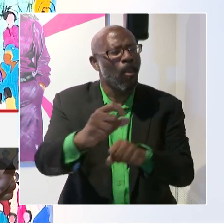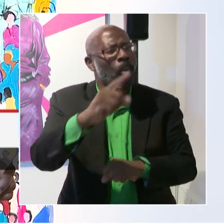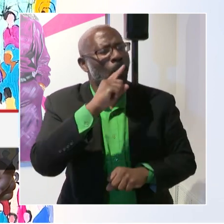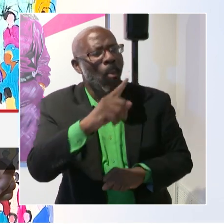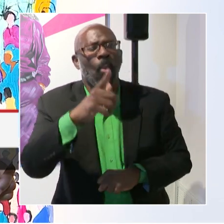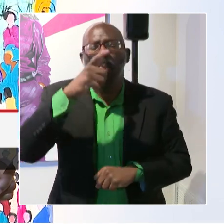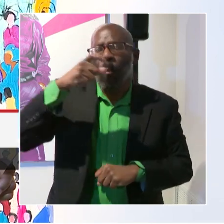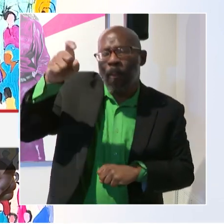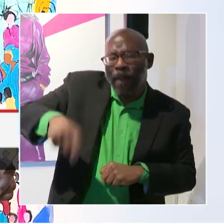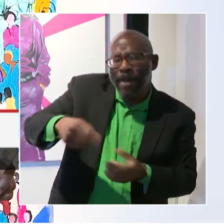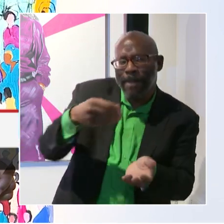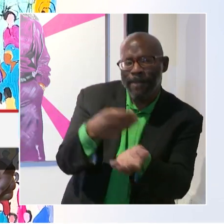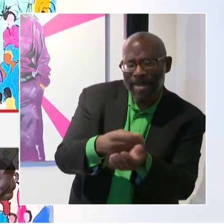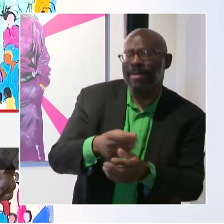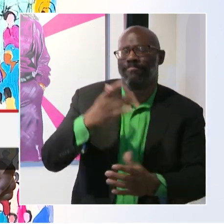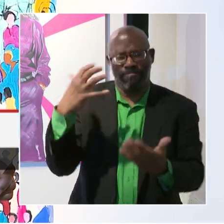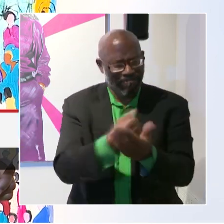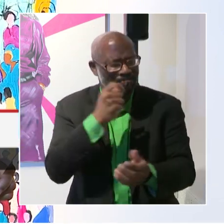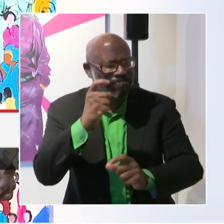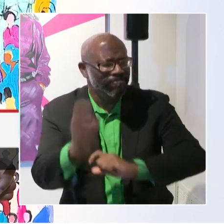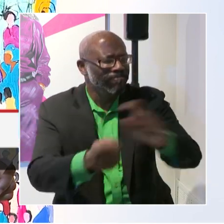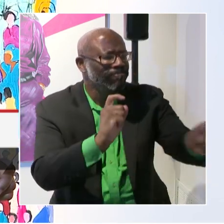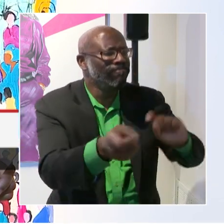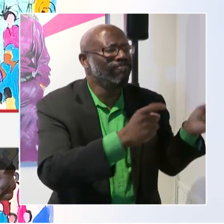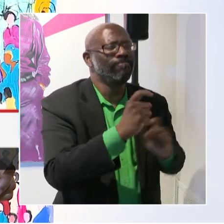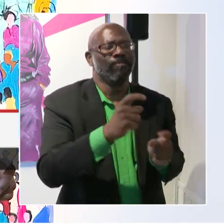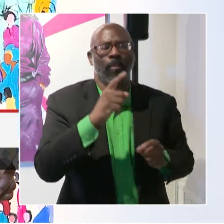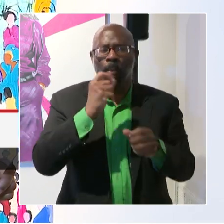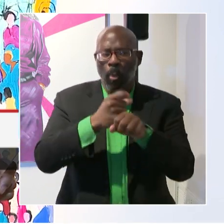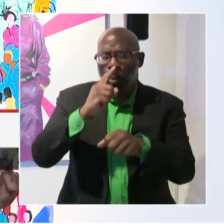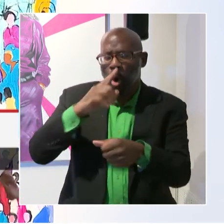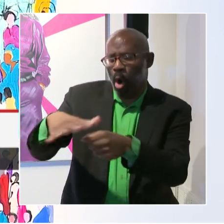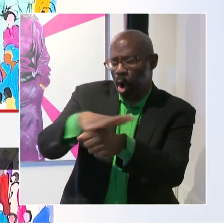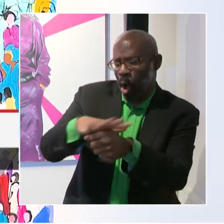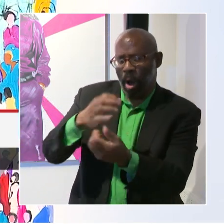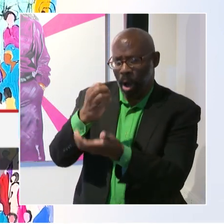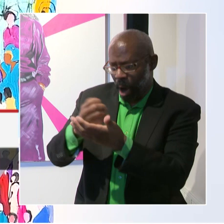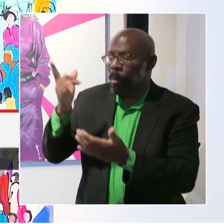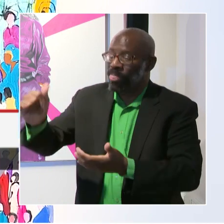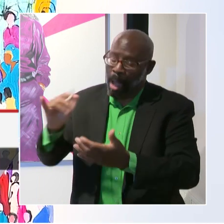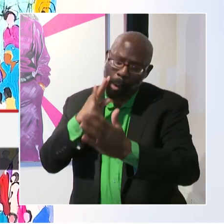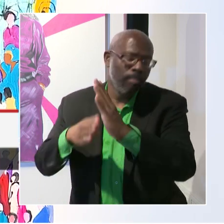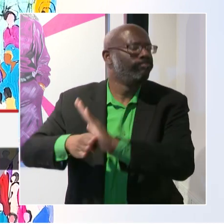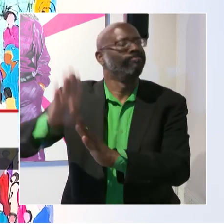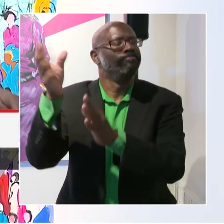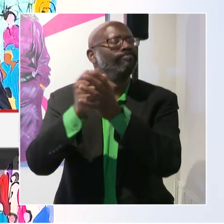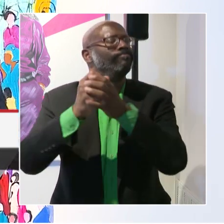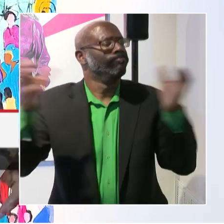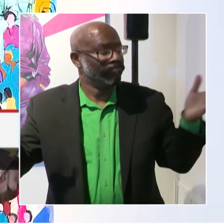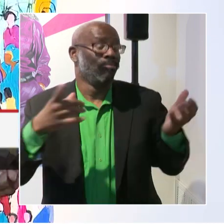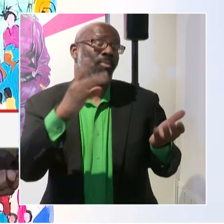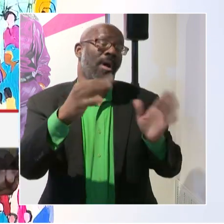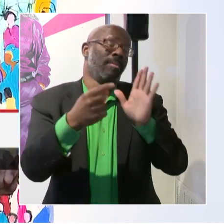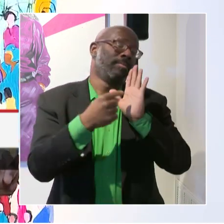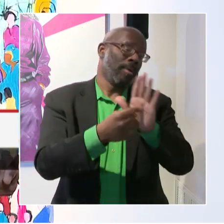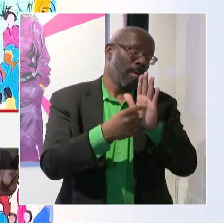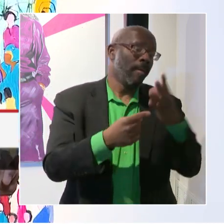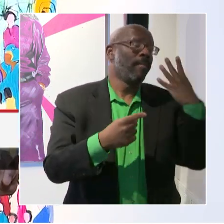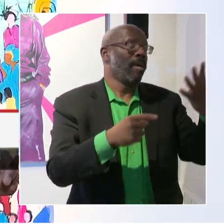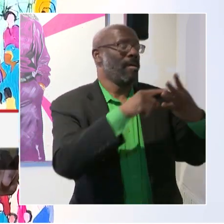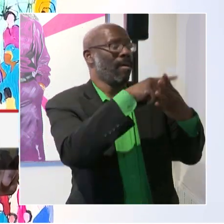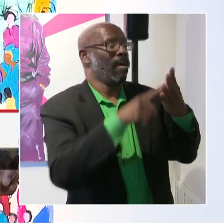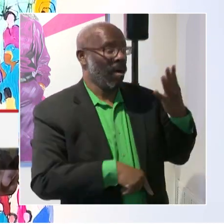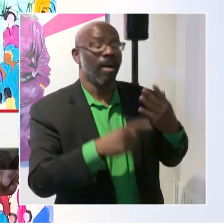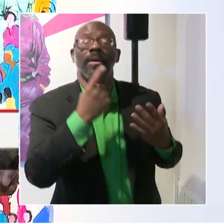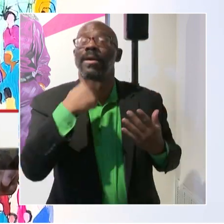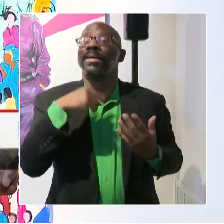the people who are going to help to grow our local economy, including those 41 awardees. This program really is a shining example of the district's commitment